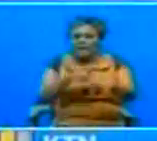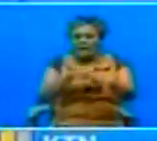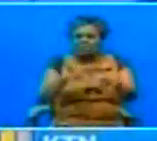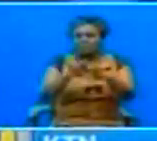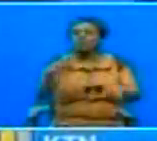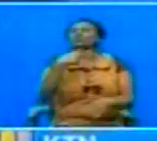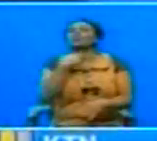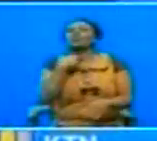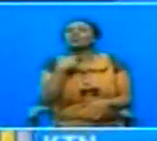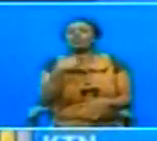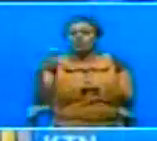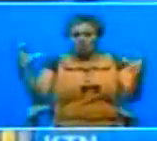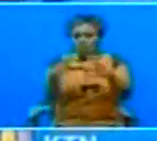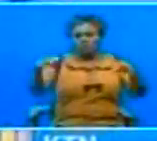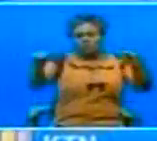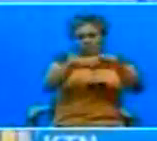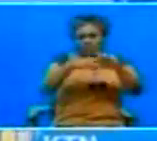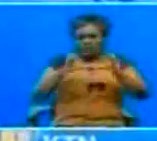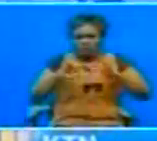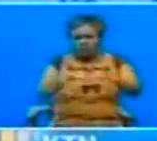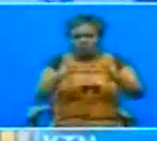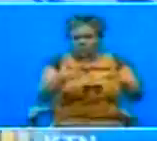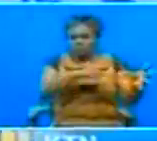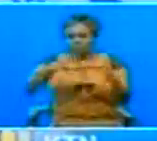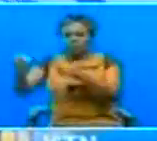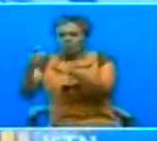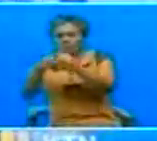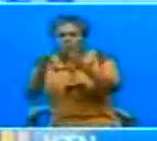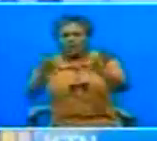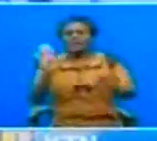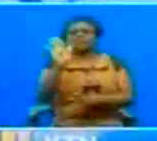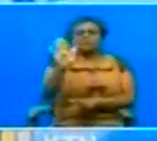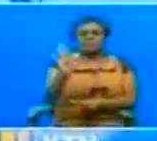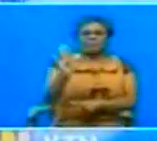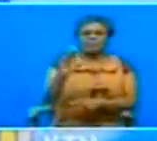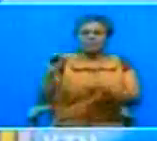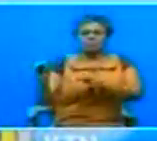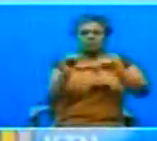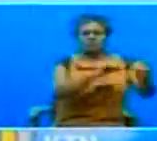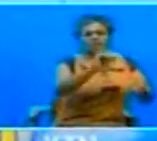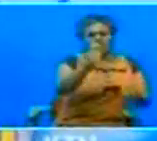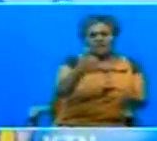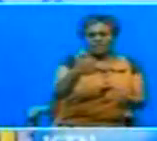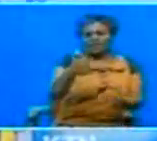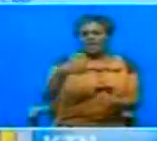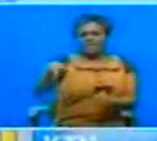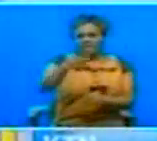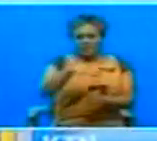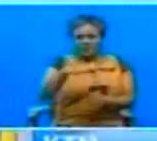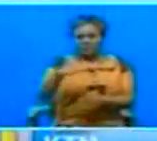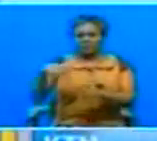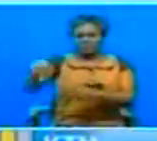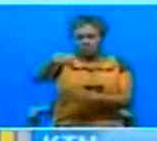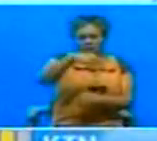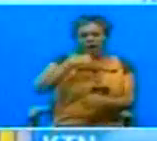colonial rule. The community members were forcefully moved from their land in Tinderet and detained at Kapsisiwo, surrounded